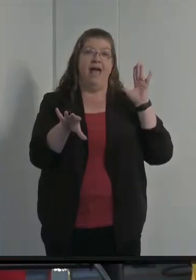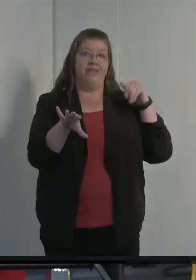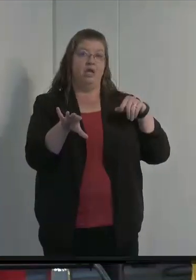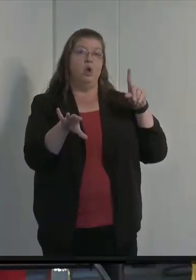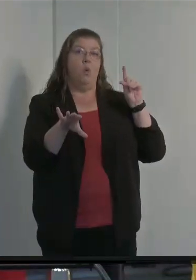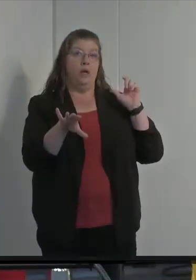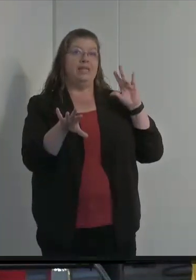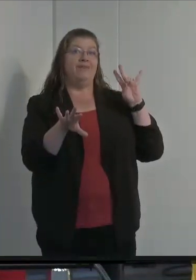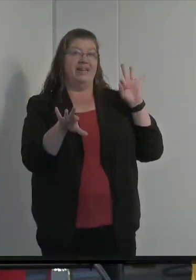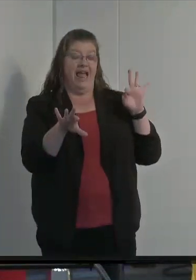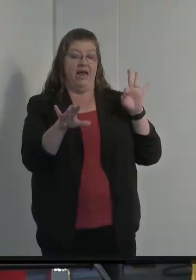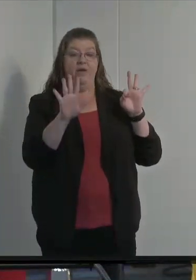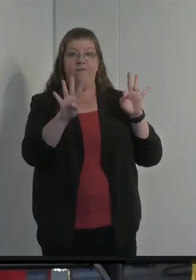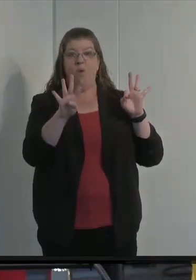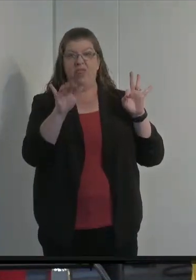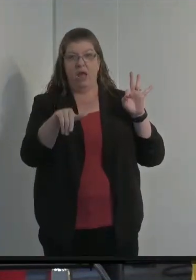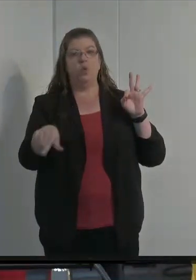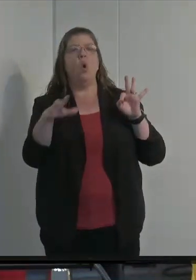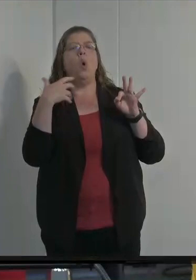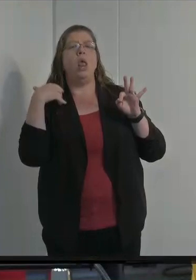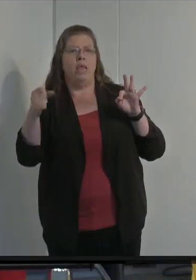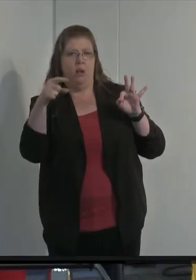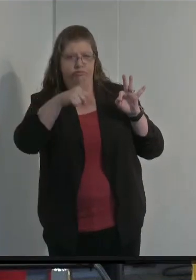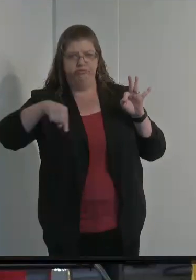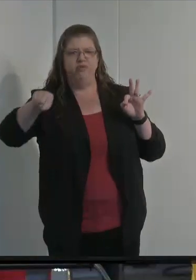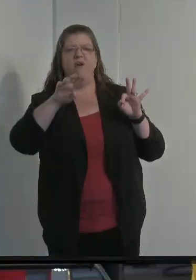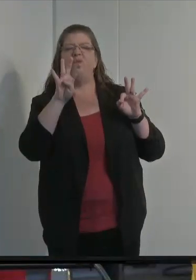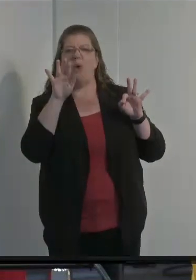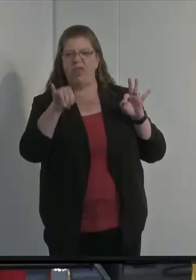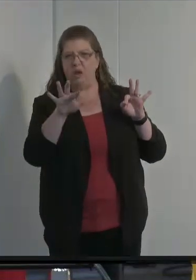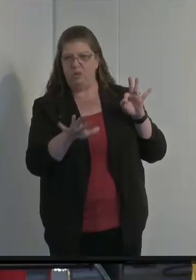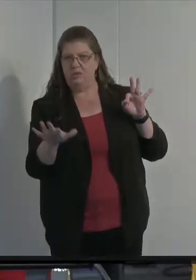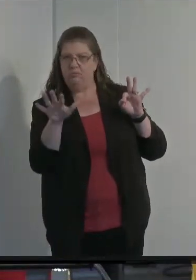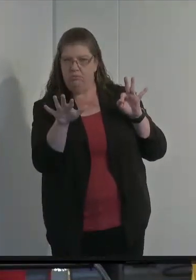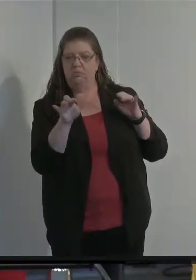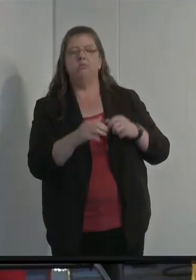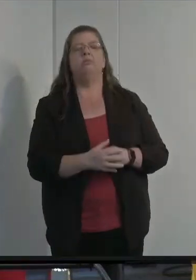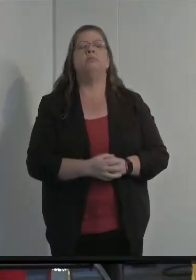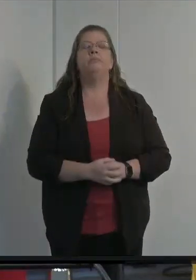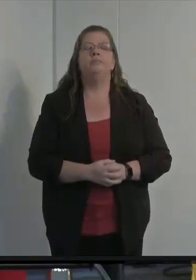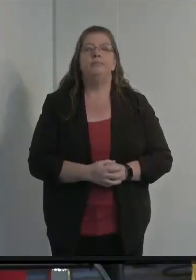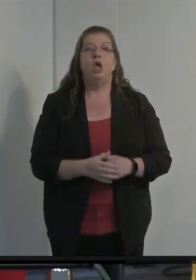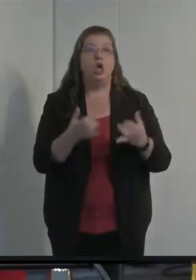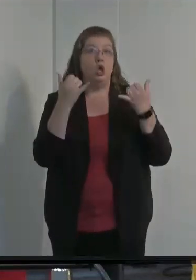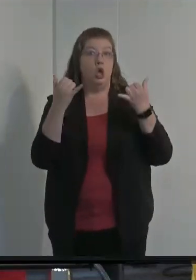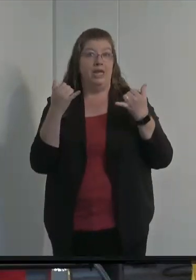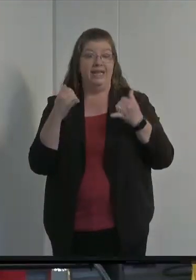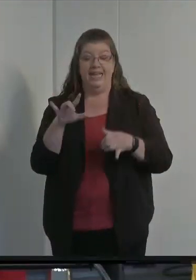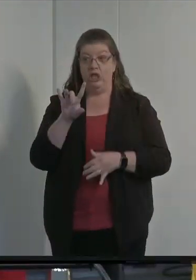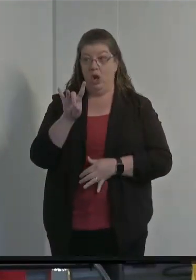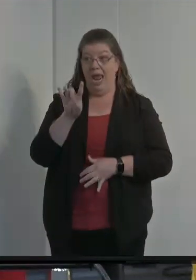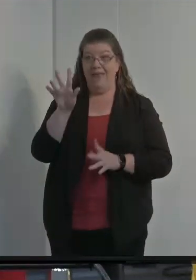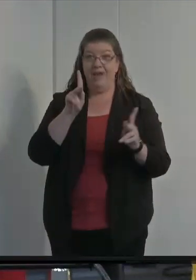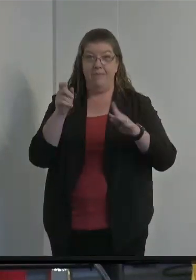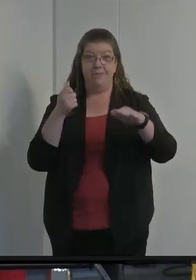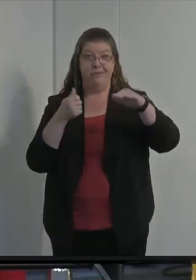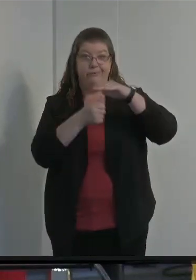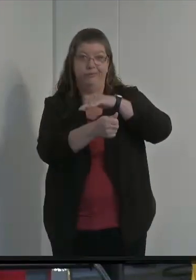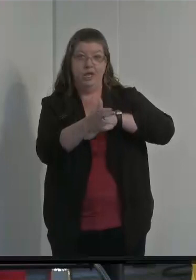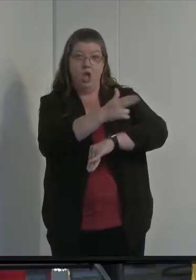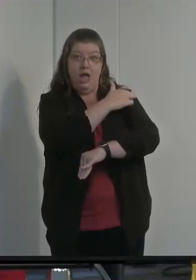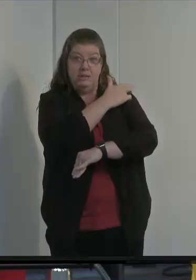5,179 community cases have fully recovered. Currently, 85 people are hospitalized,